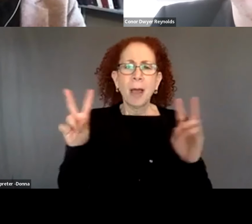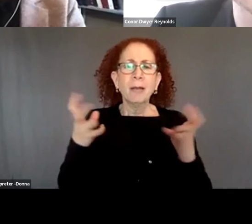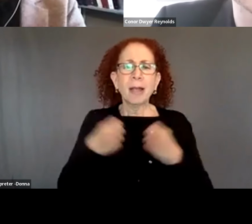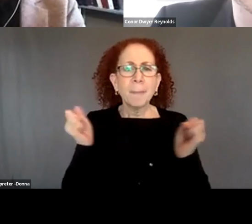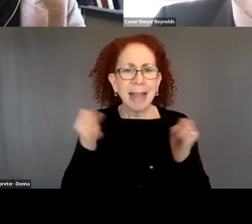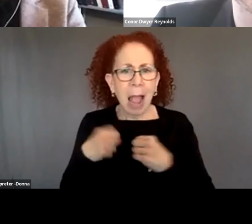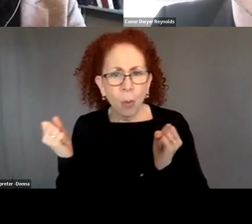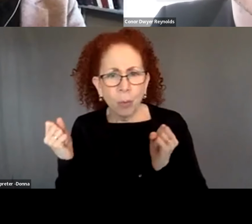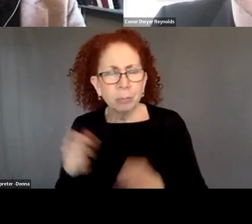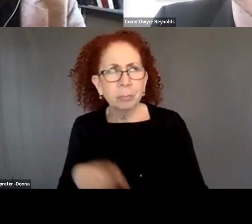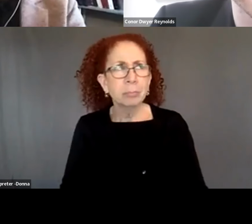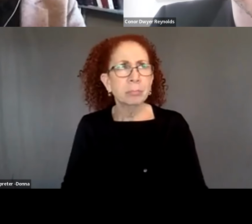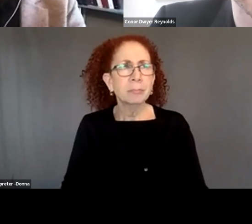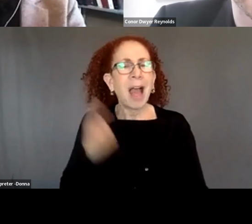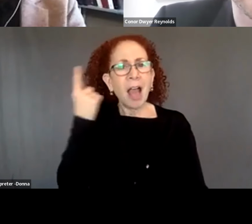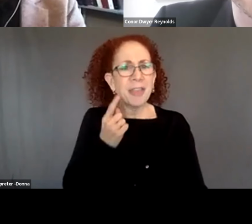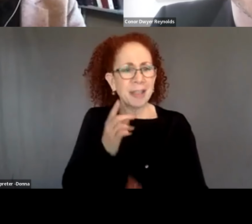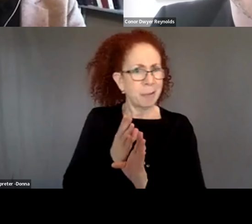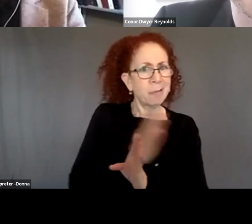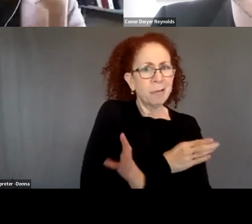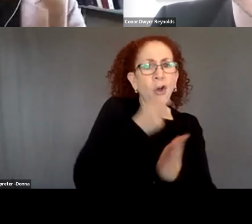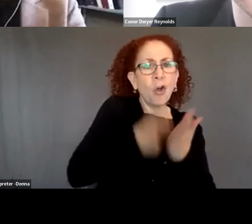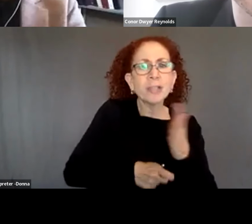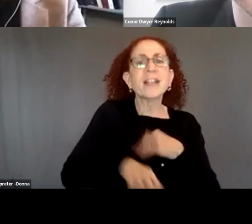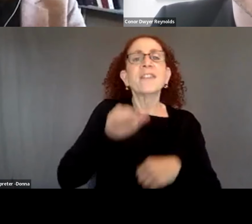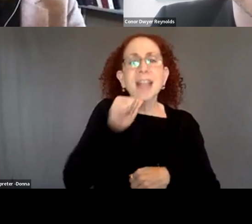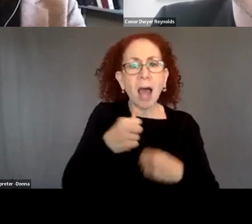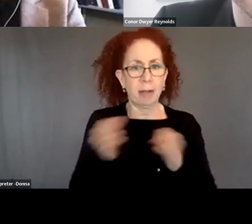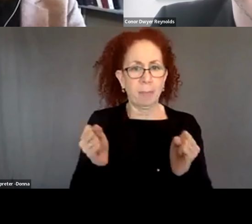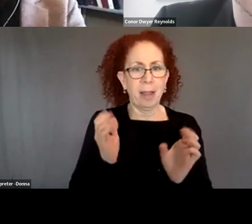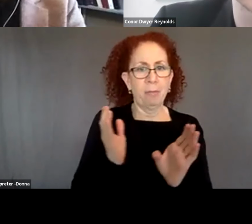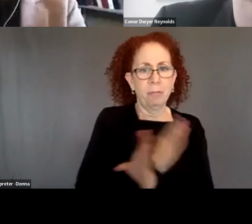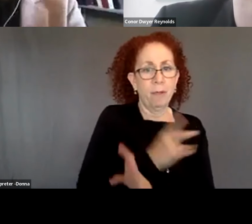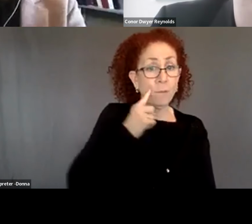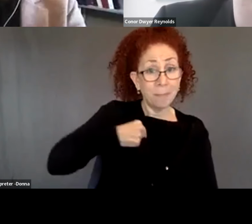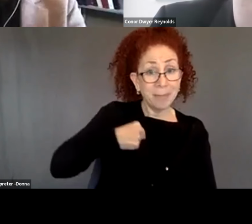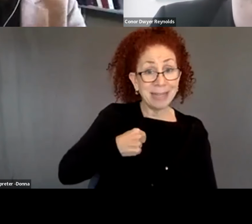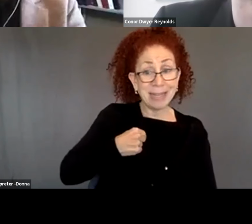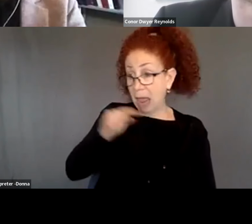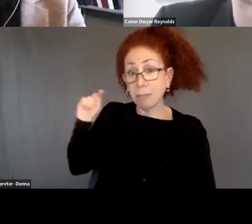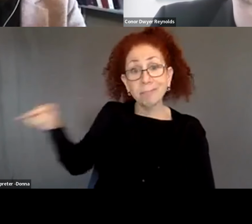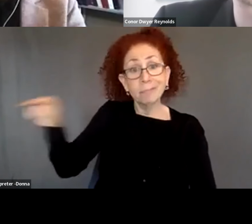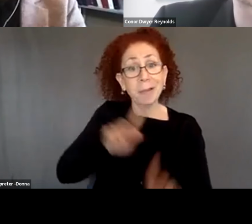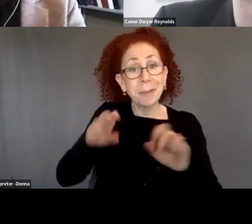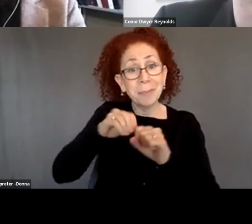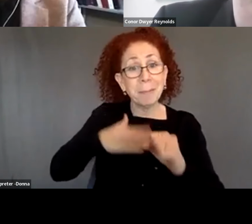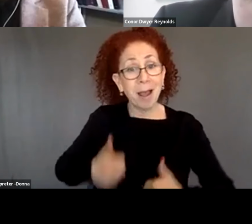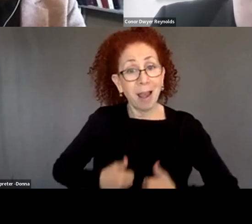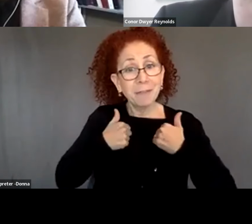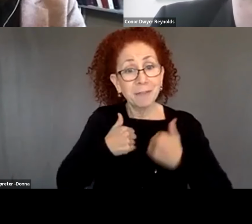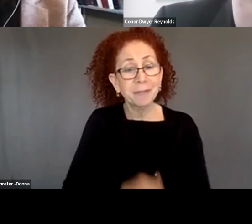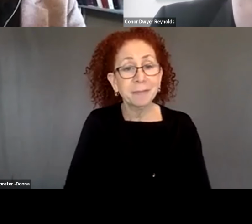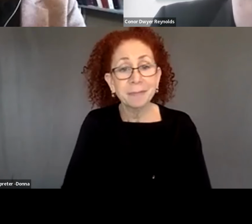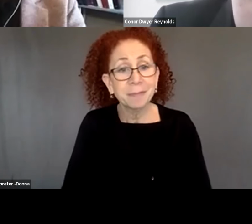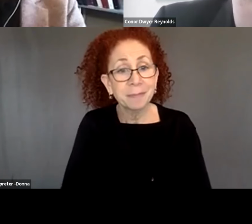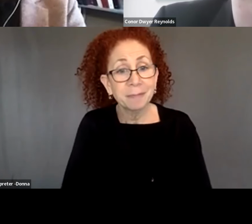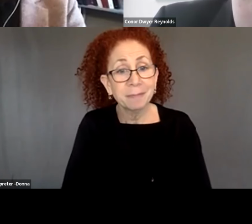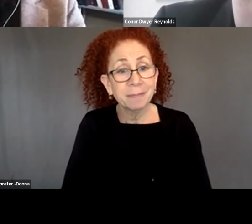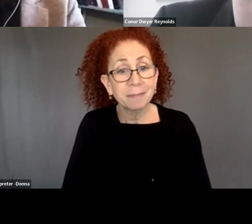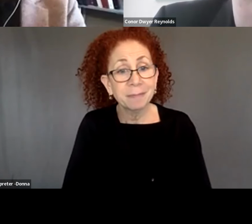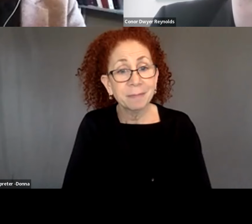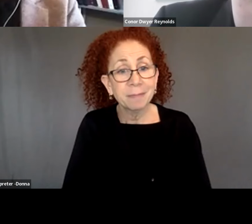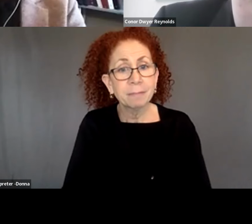the costs of having not done so for myself and the people in my life. Not even knowing that